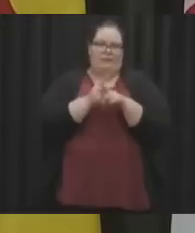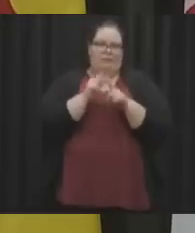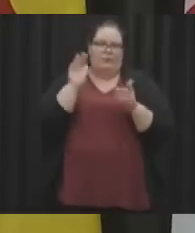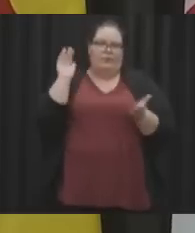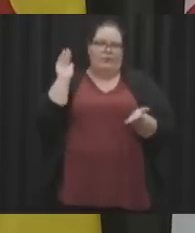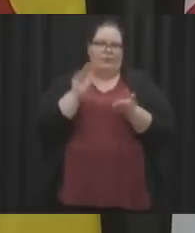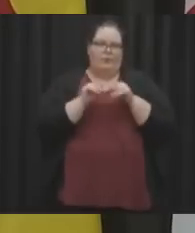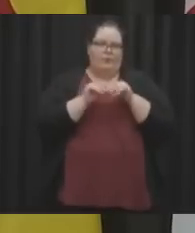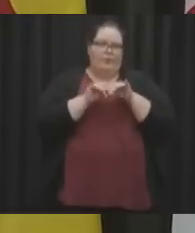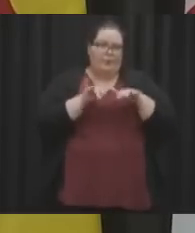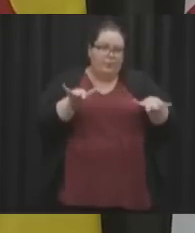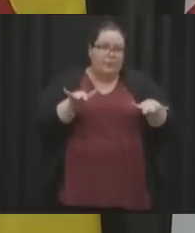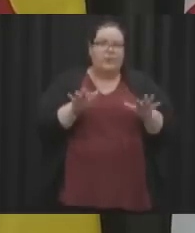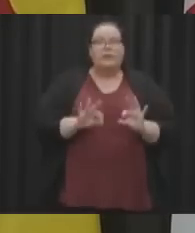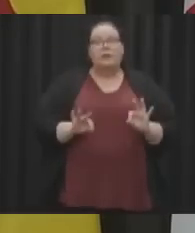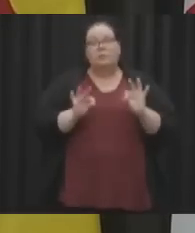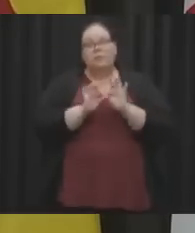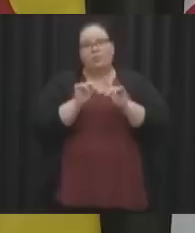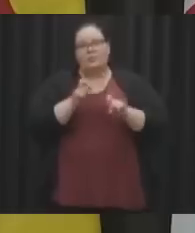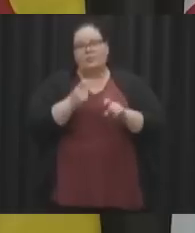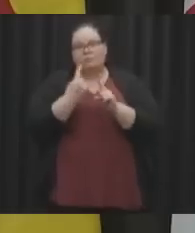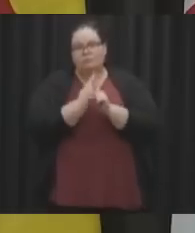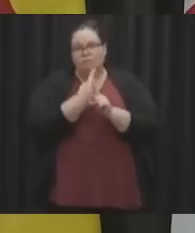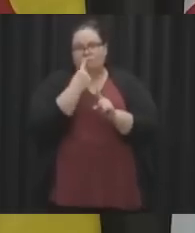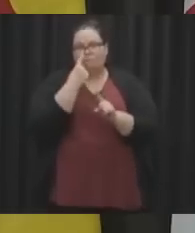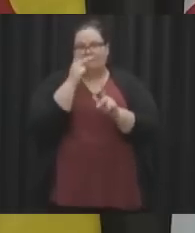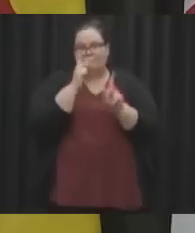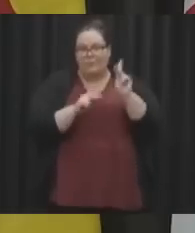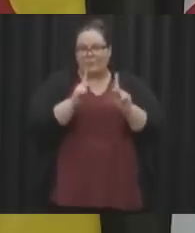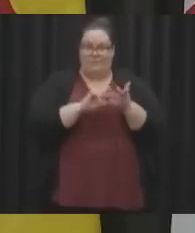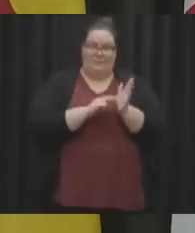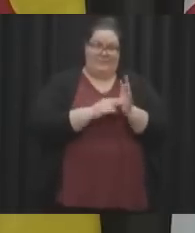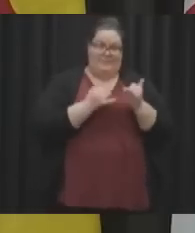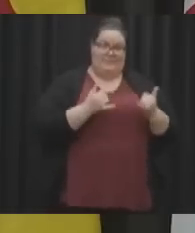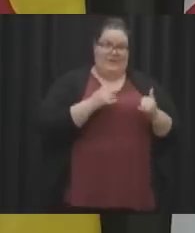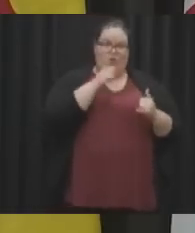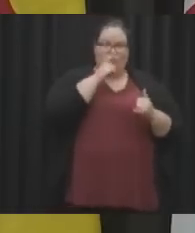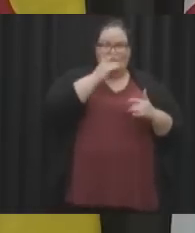been notified by public health that you are a close contact, you are at risk of